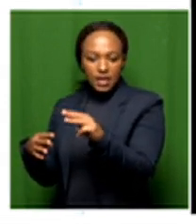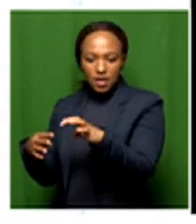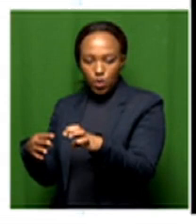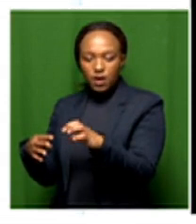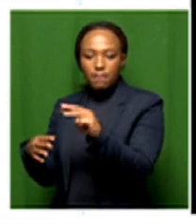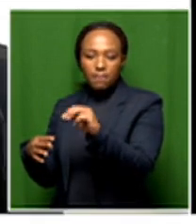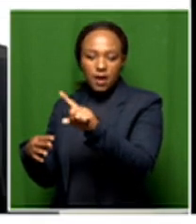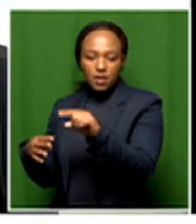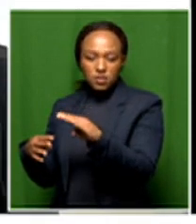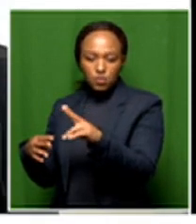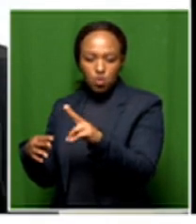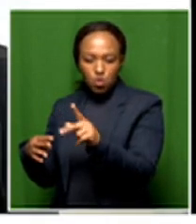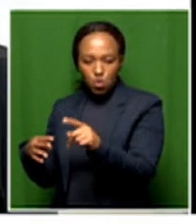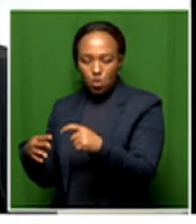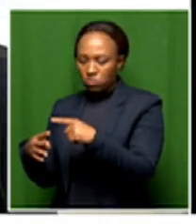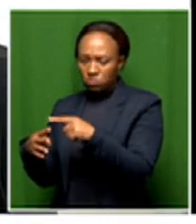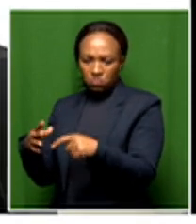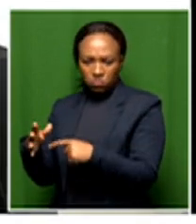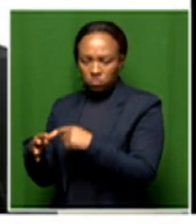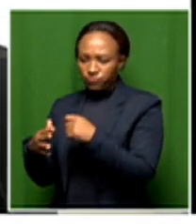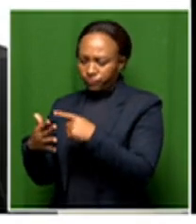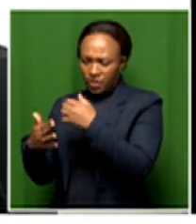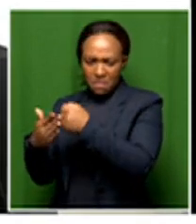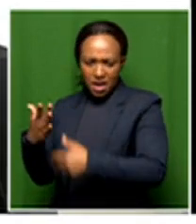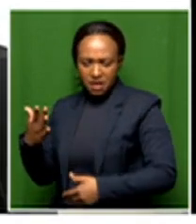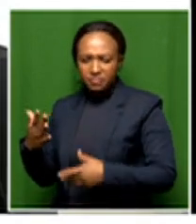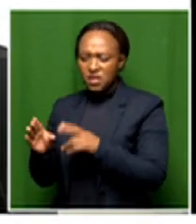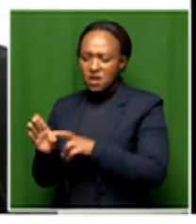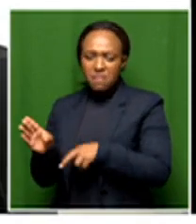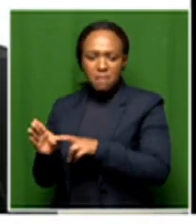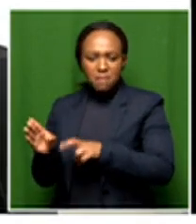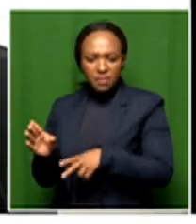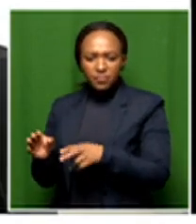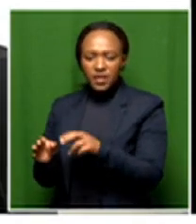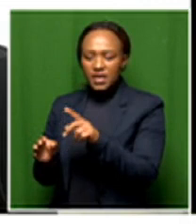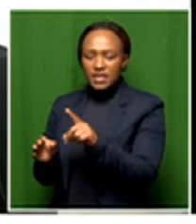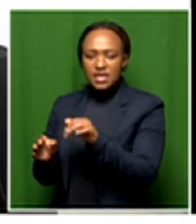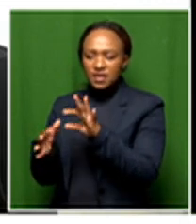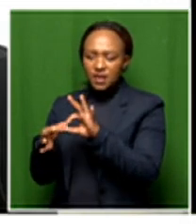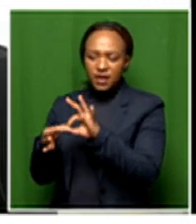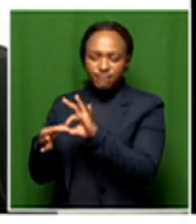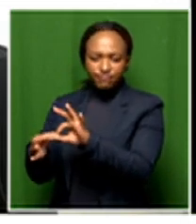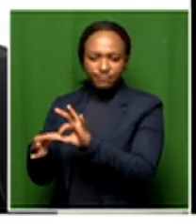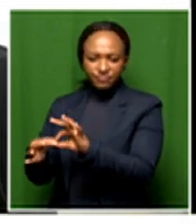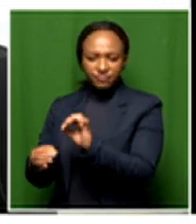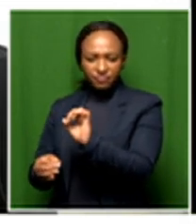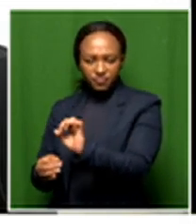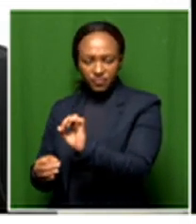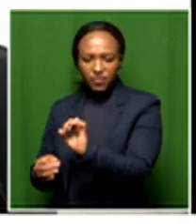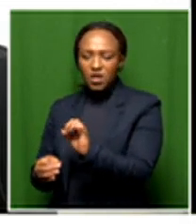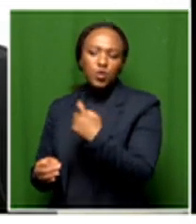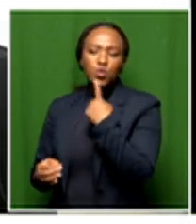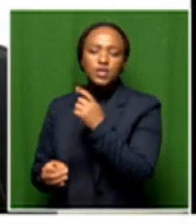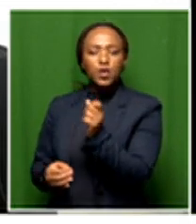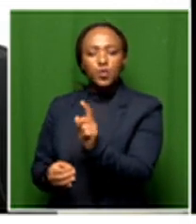them and their association with the Democratic Alliance, what would you say about that? And